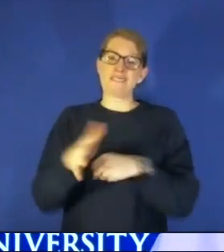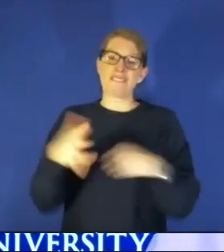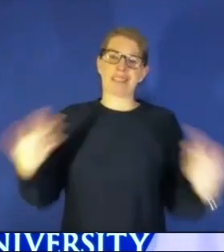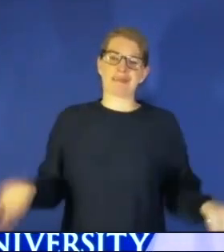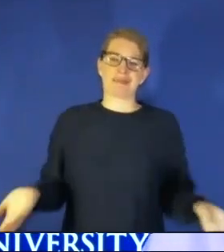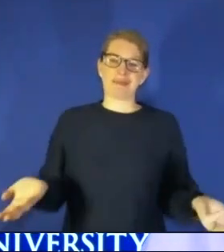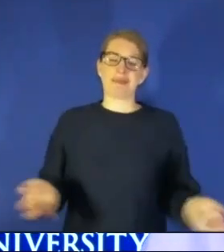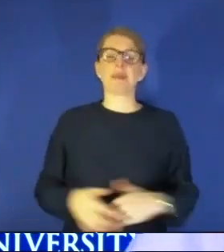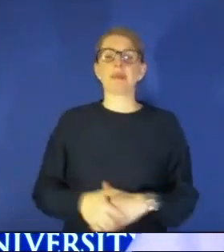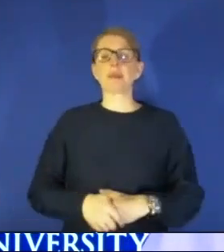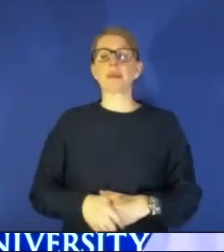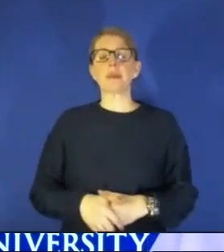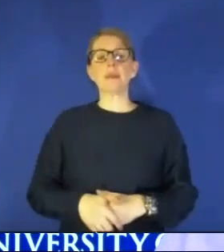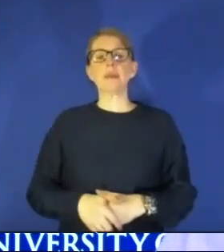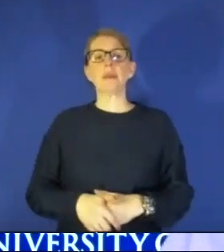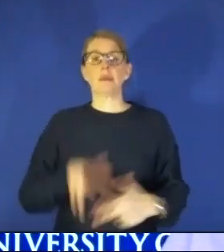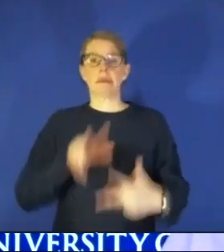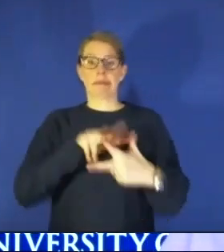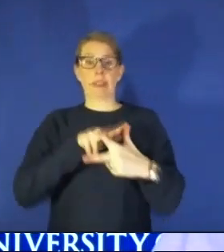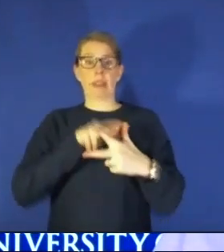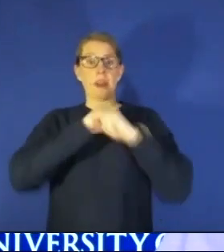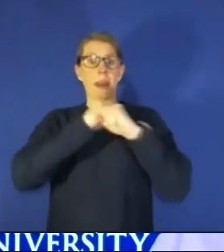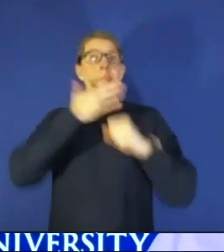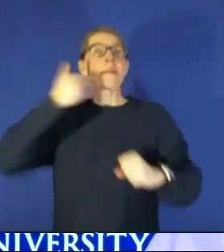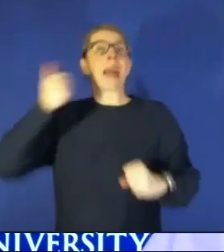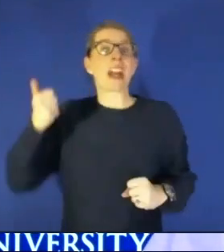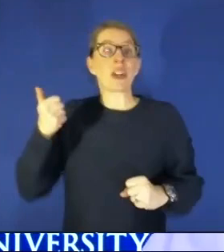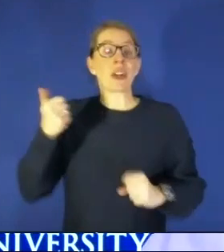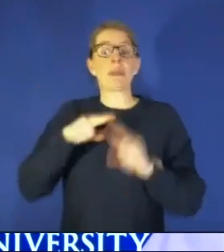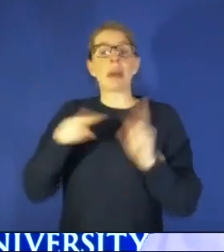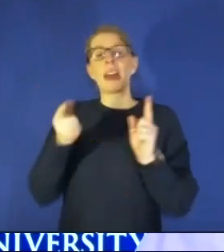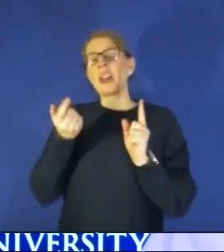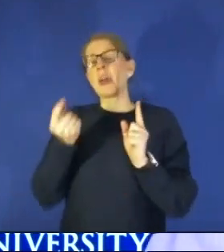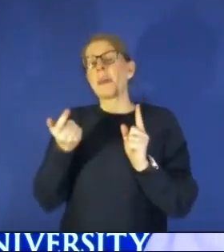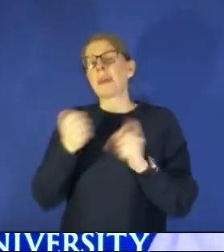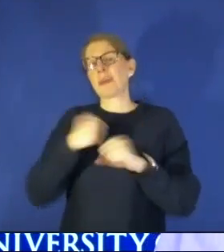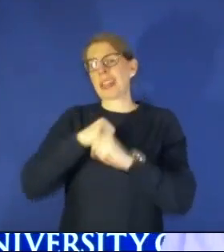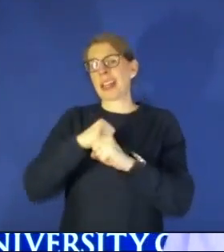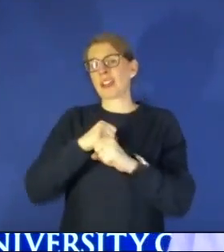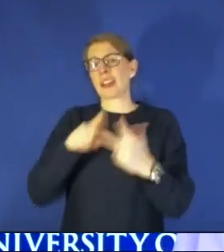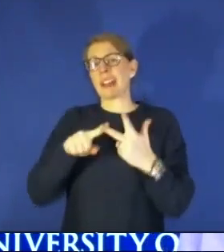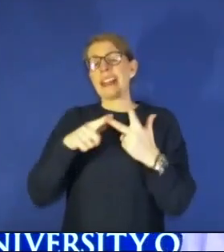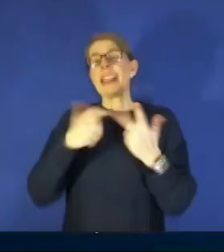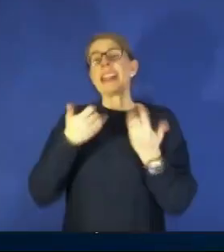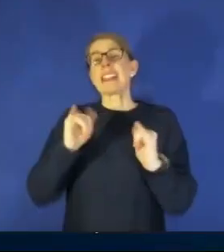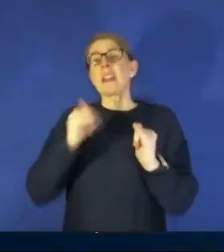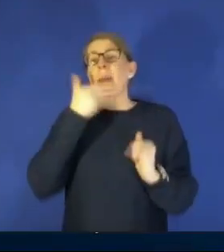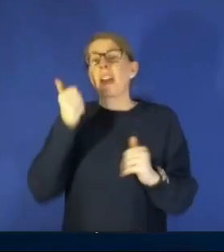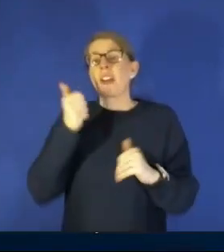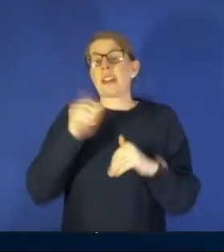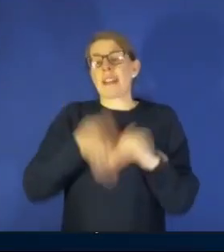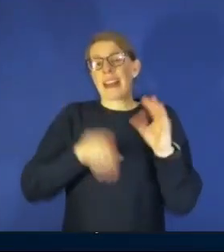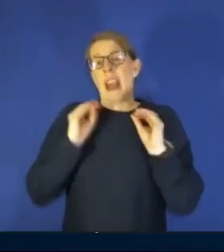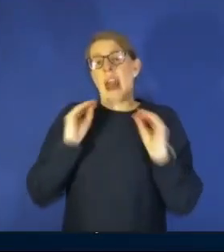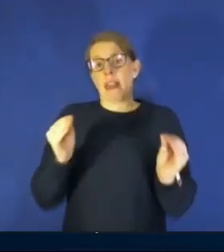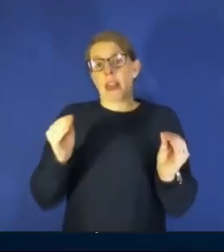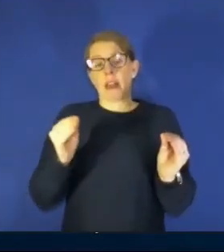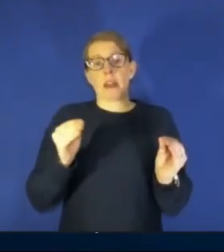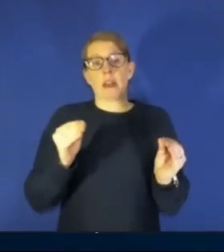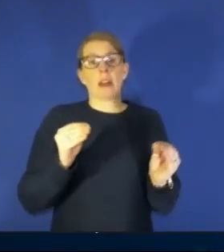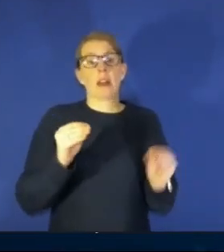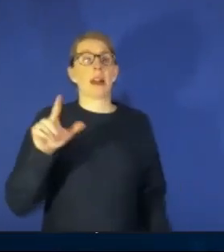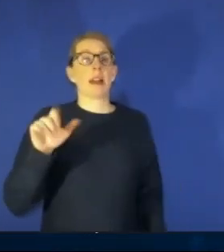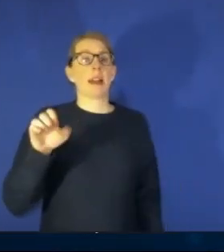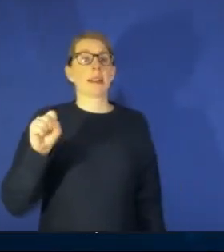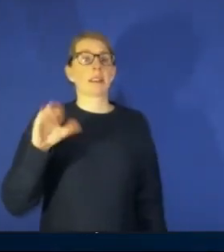is better, but a little bit of protection from those cloth masks is still better than nothing. And just quickly, Dr. Stites, Lesko wants to know just